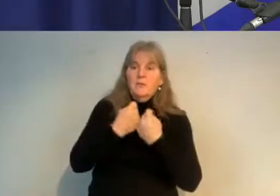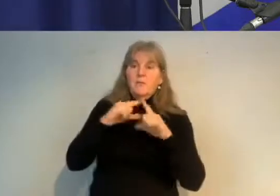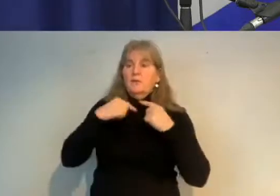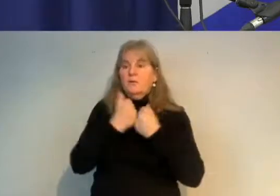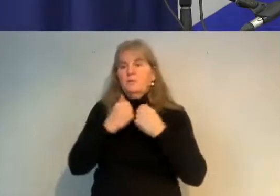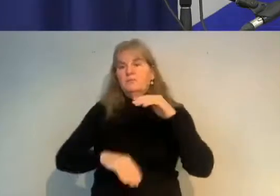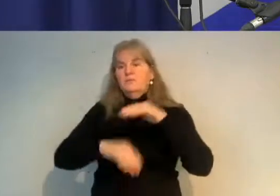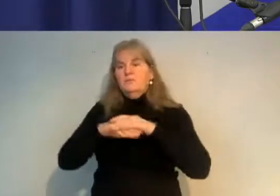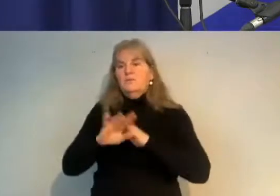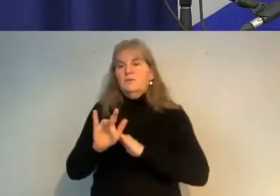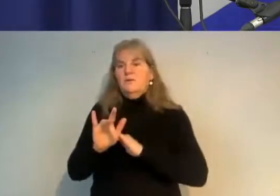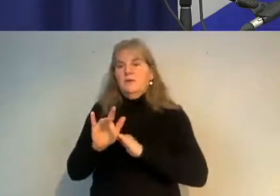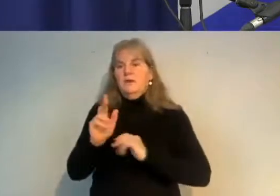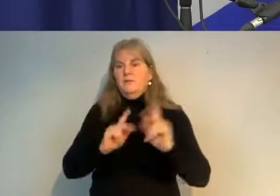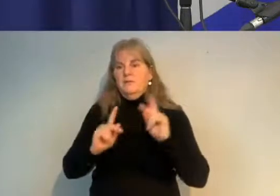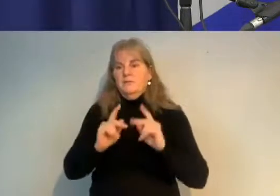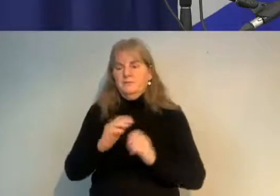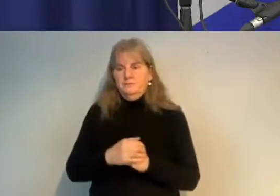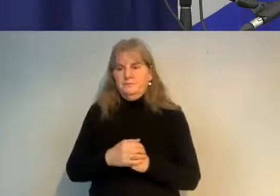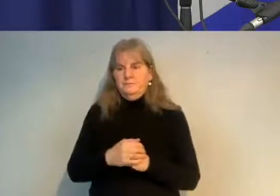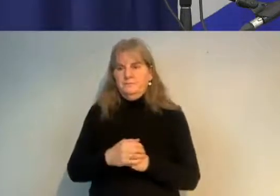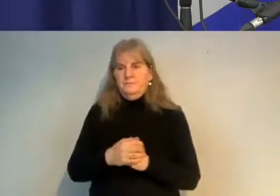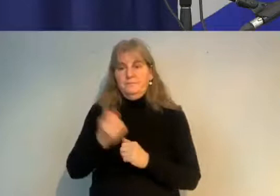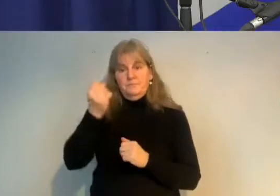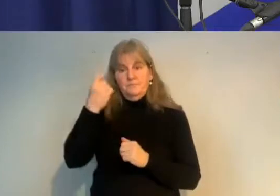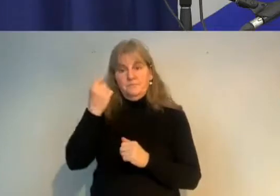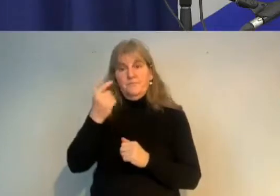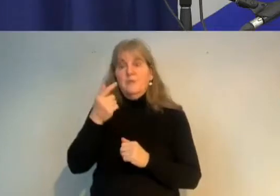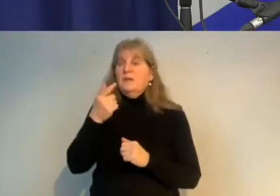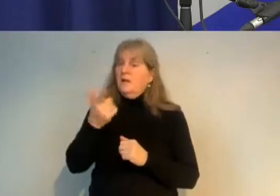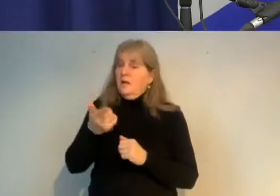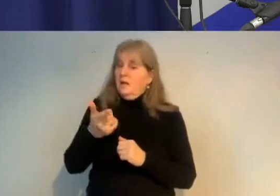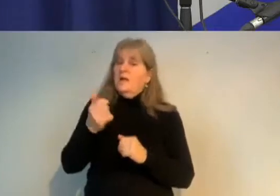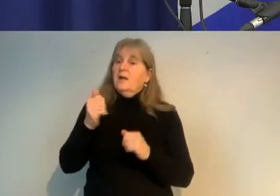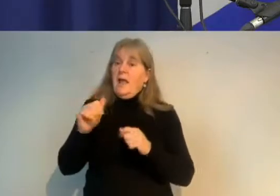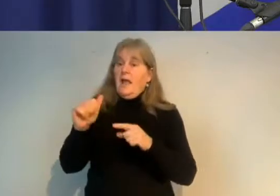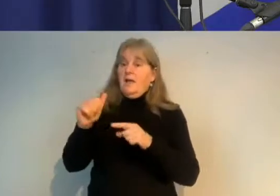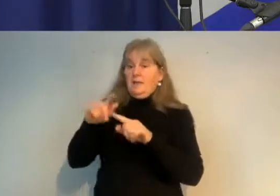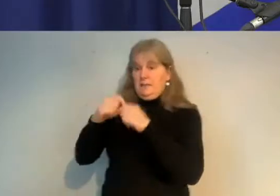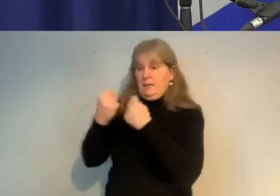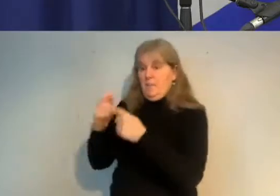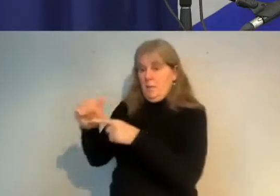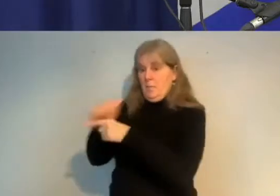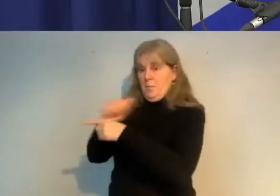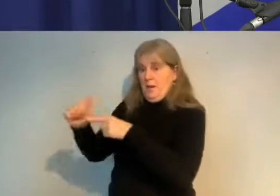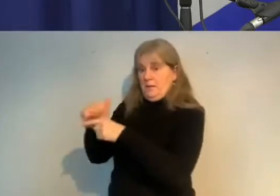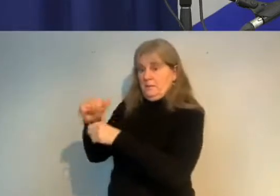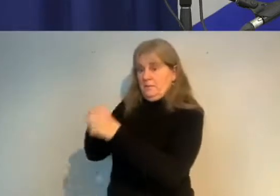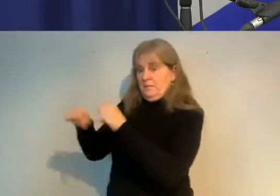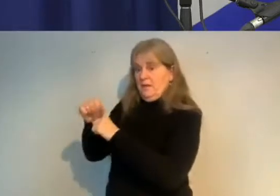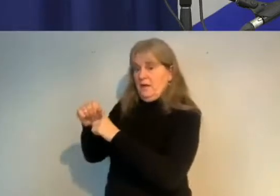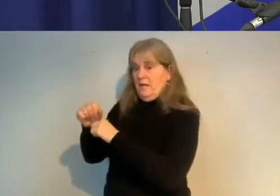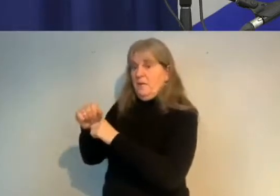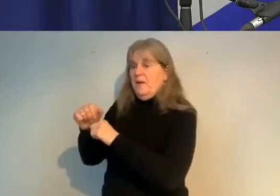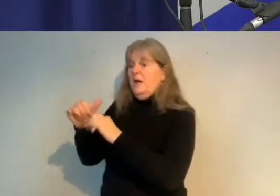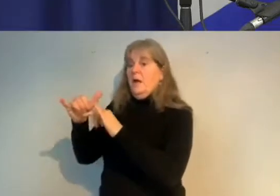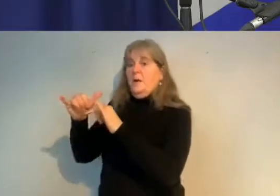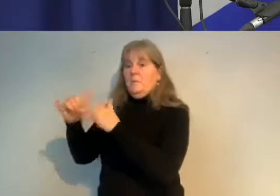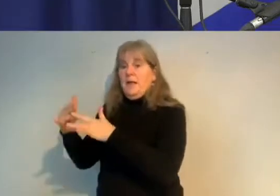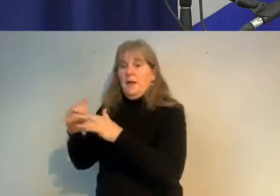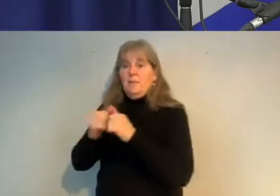25. While practices are allowed among teams, there can be no mixing of players between teams and